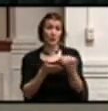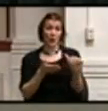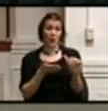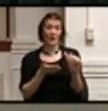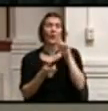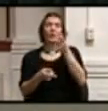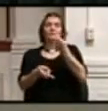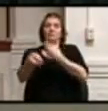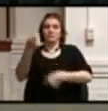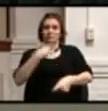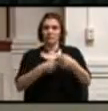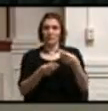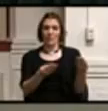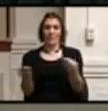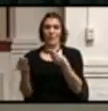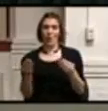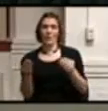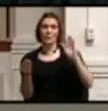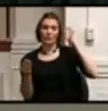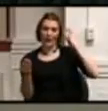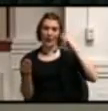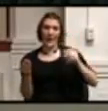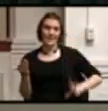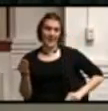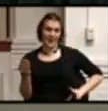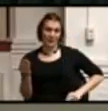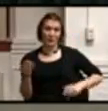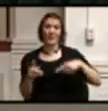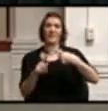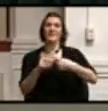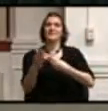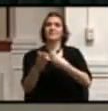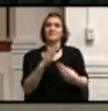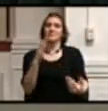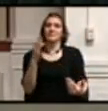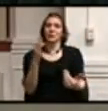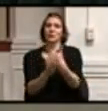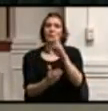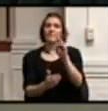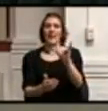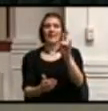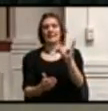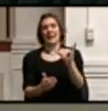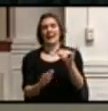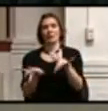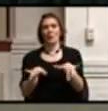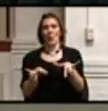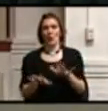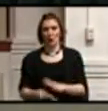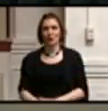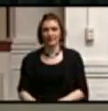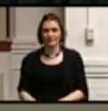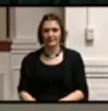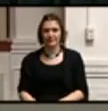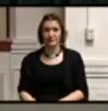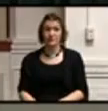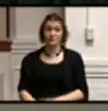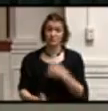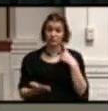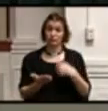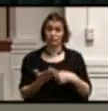$72,232 to replace all portable radios and pagers and to purchase a Mayday decoder. Is there any further discussion